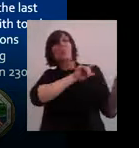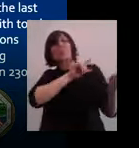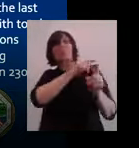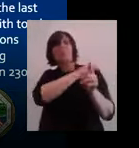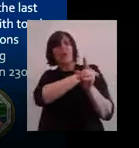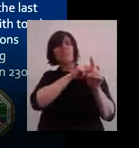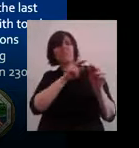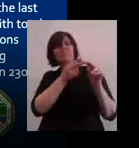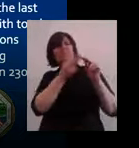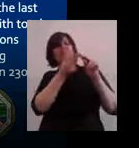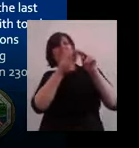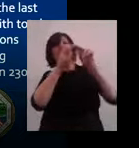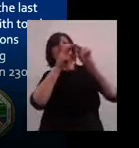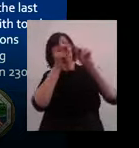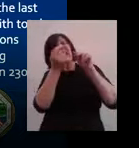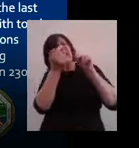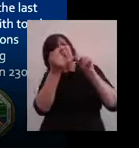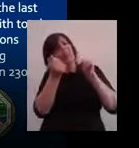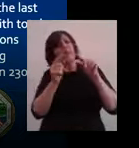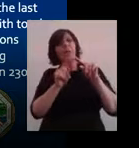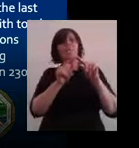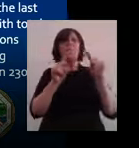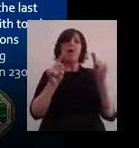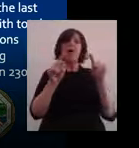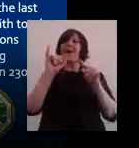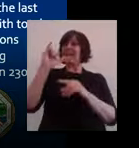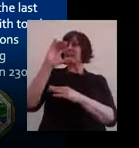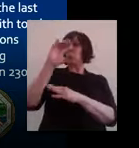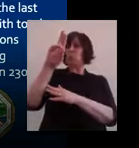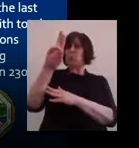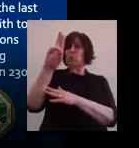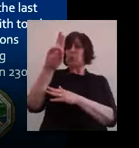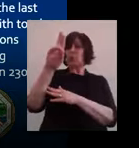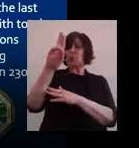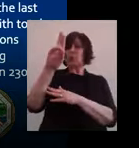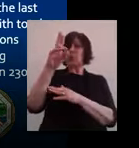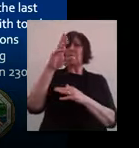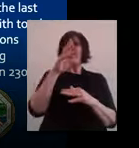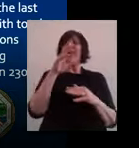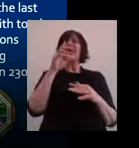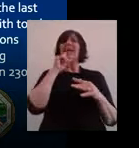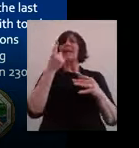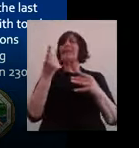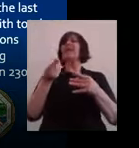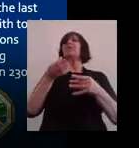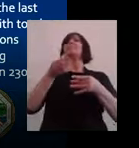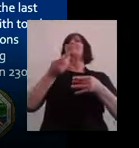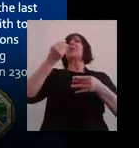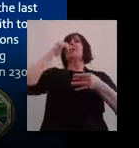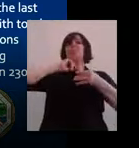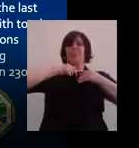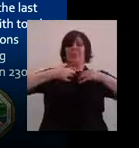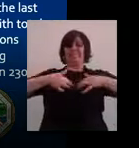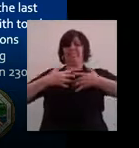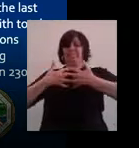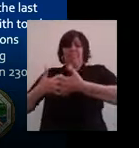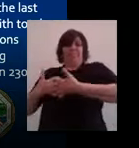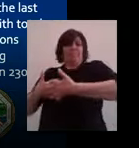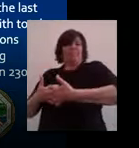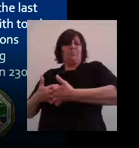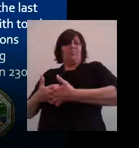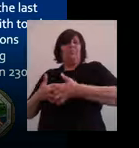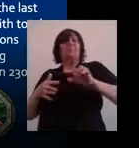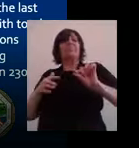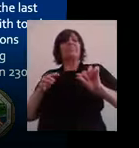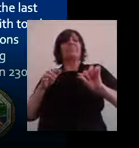with the intensive care unit admissions and the assisted airway admissions, we're sort